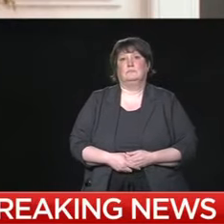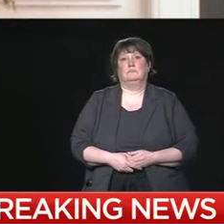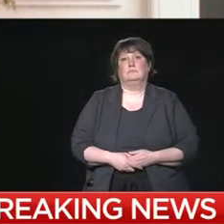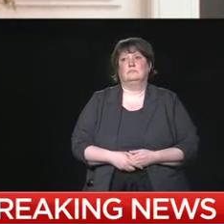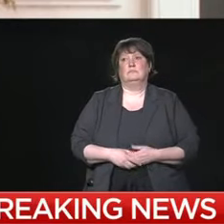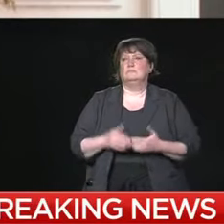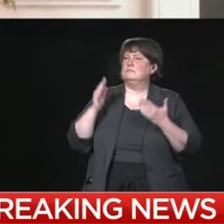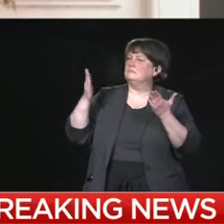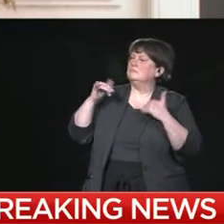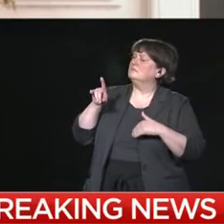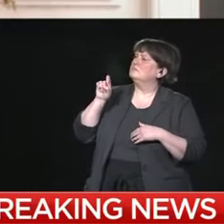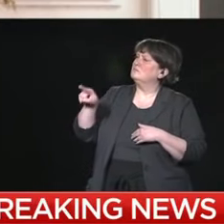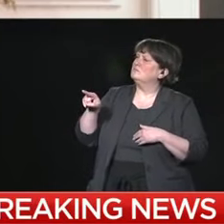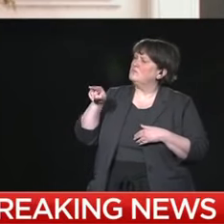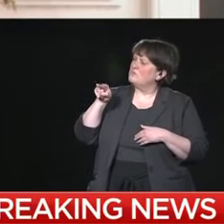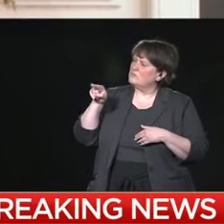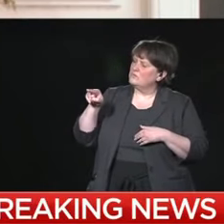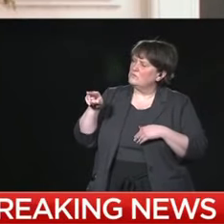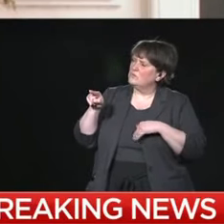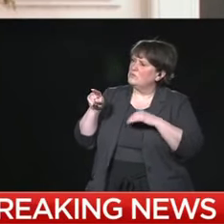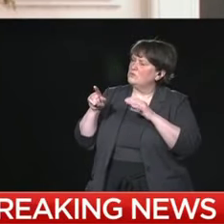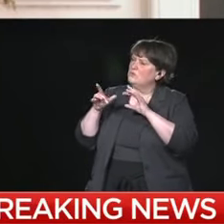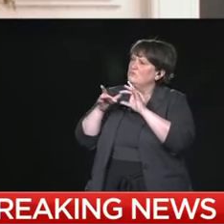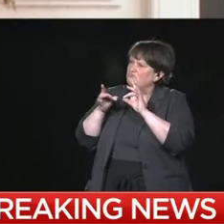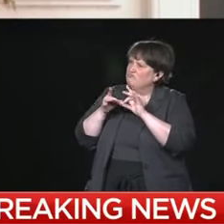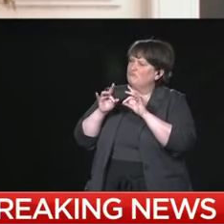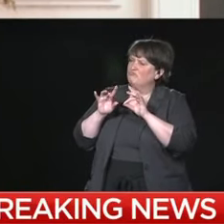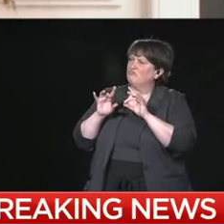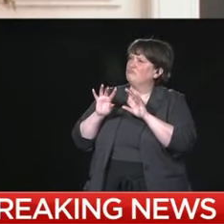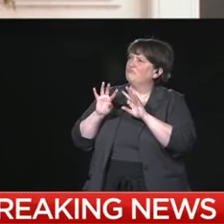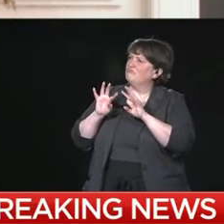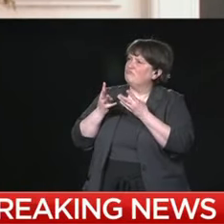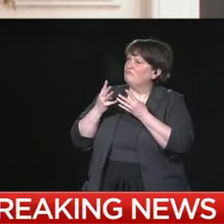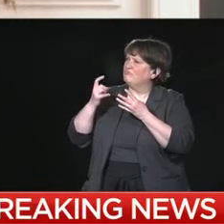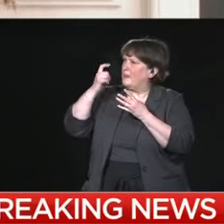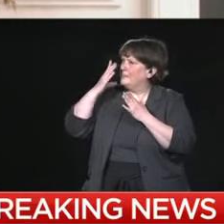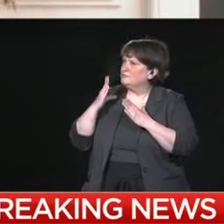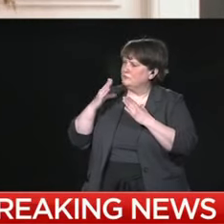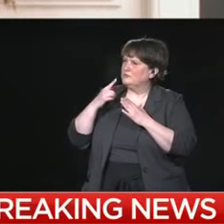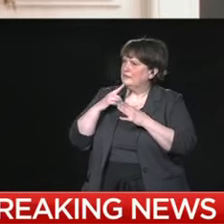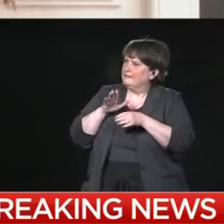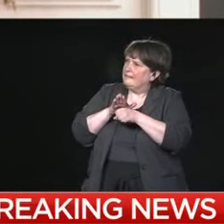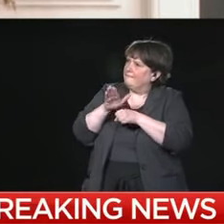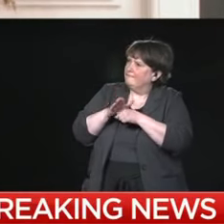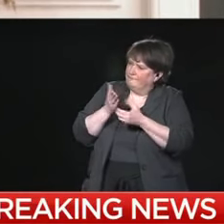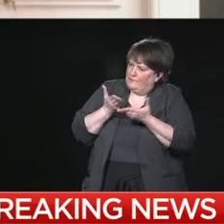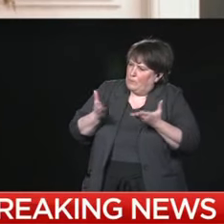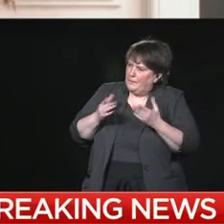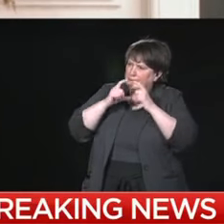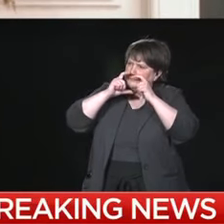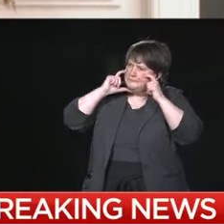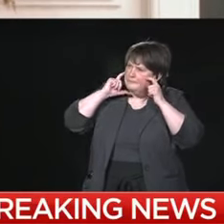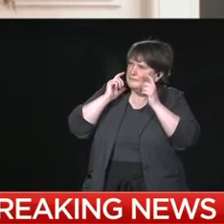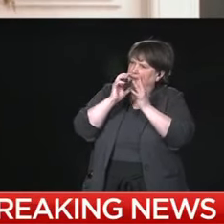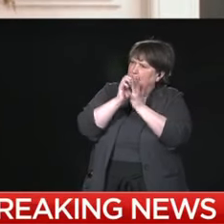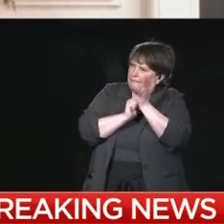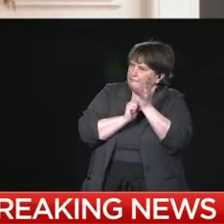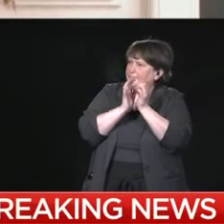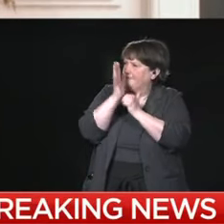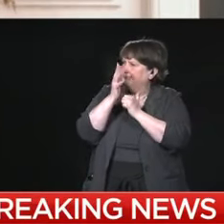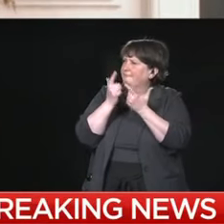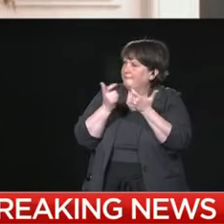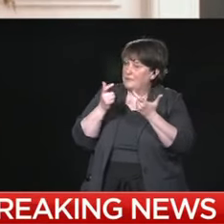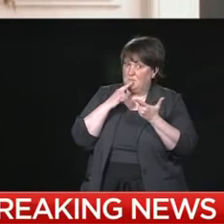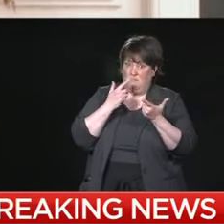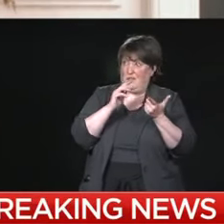Prime Minister, I'm wondering, you've talked a lot, and your cabinet ministers have talked a lot about there being enough protective gear for healthcare workers, but we're hearing from